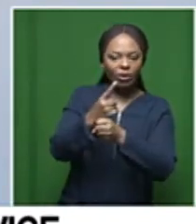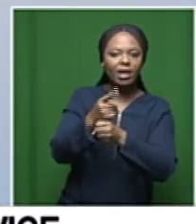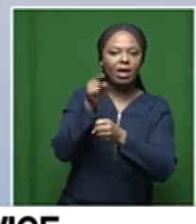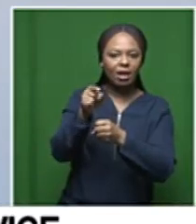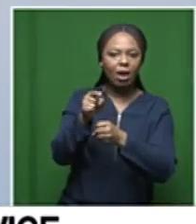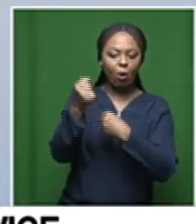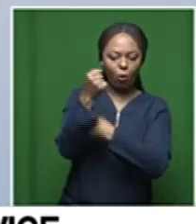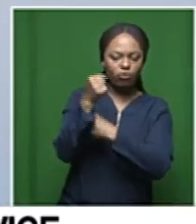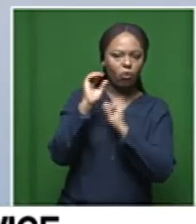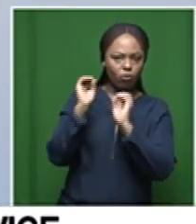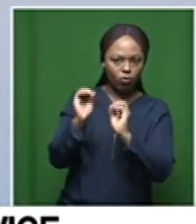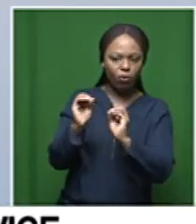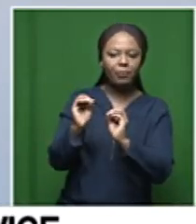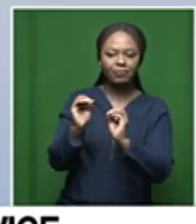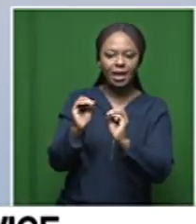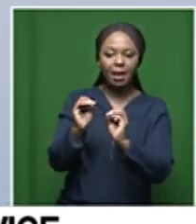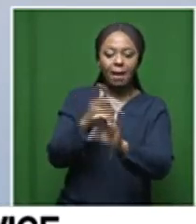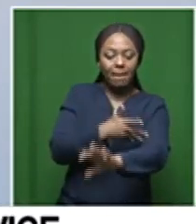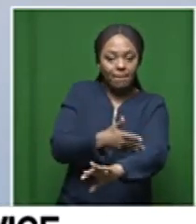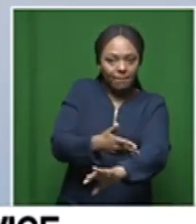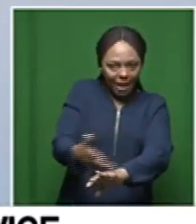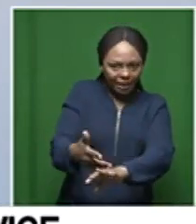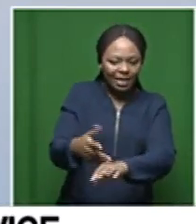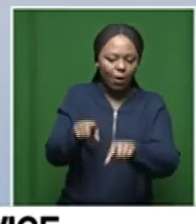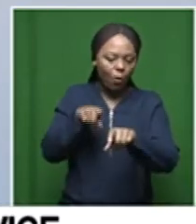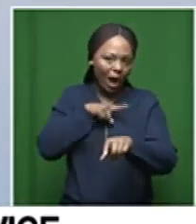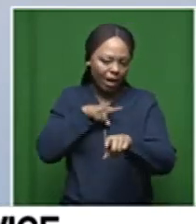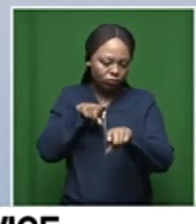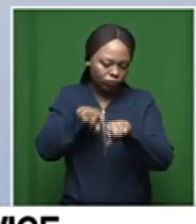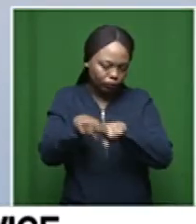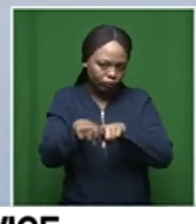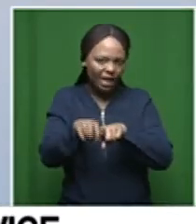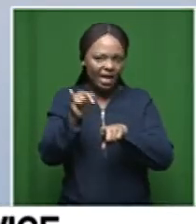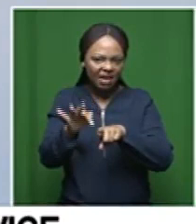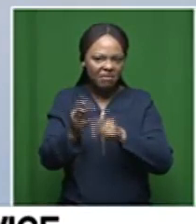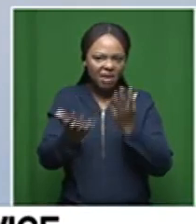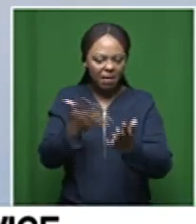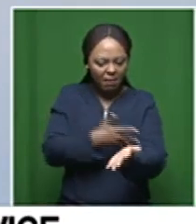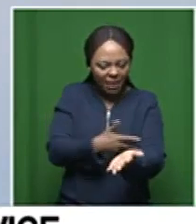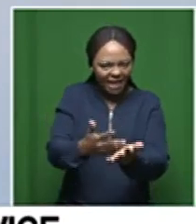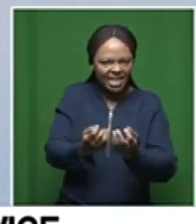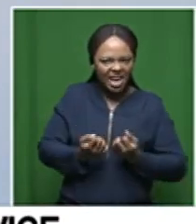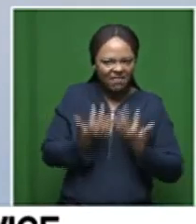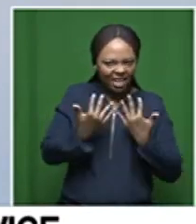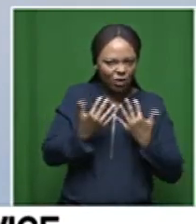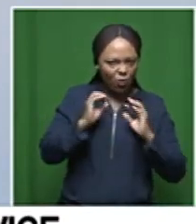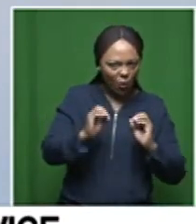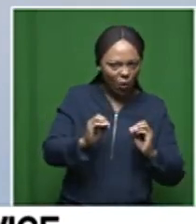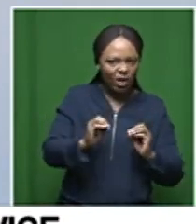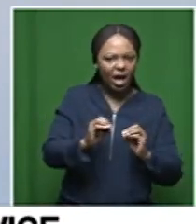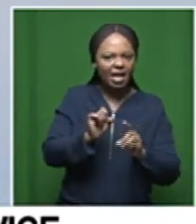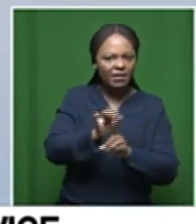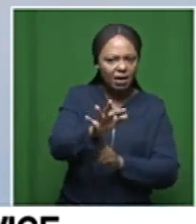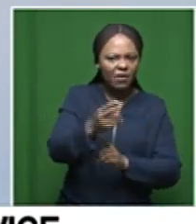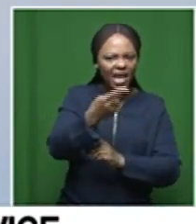labs are situated. The blood is tested primarily for infections that can be transmitted in blood. It gets tested for HIV,